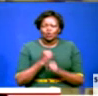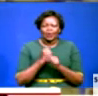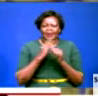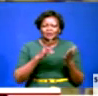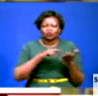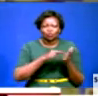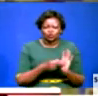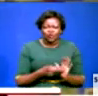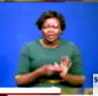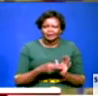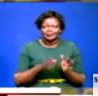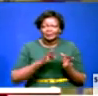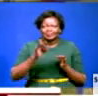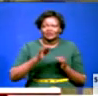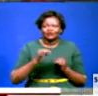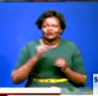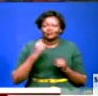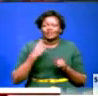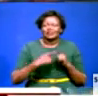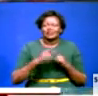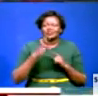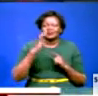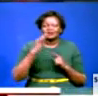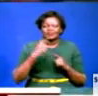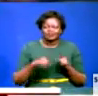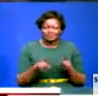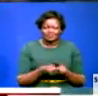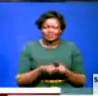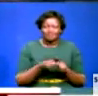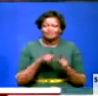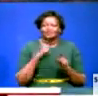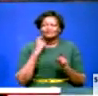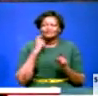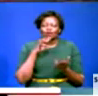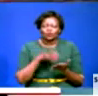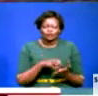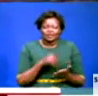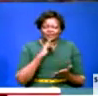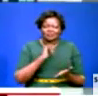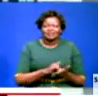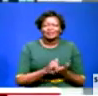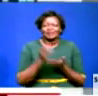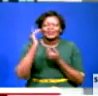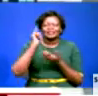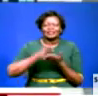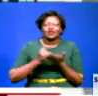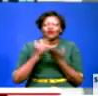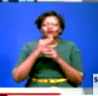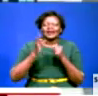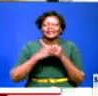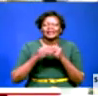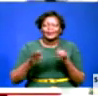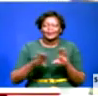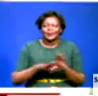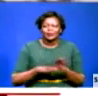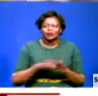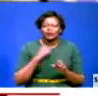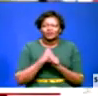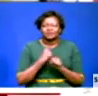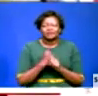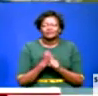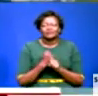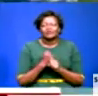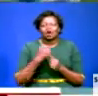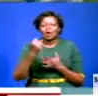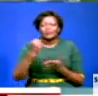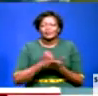contracts extended for 3 years under similar terms. The unions say they expected the over 800 members of staff hired during